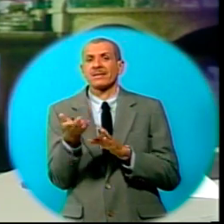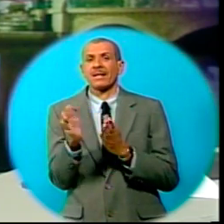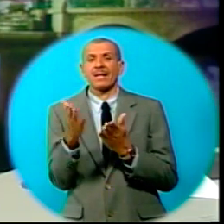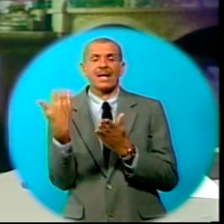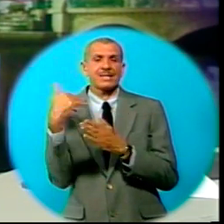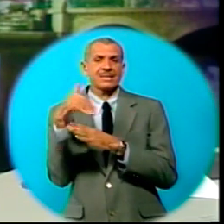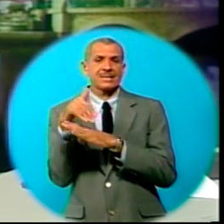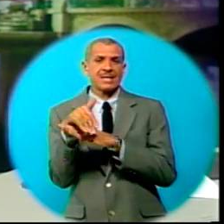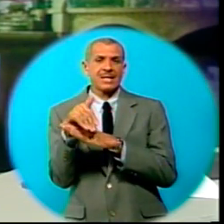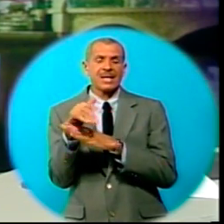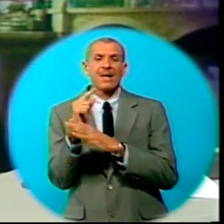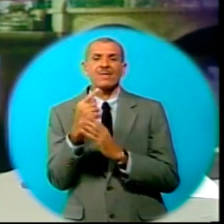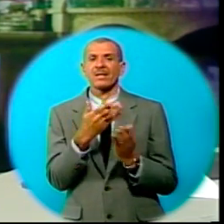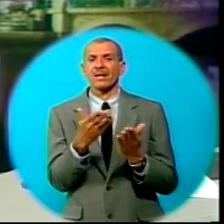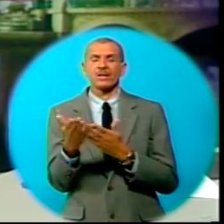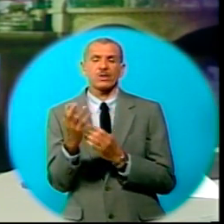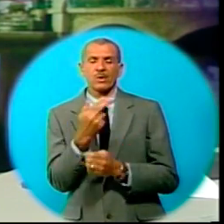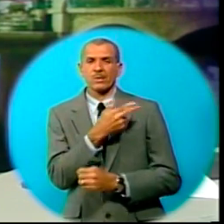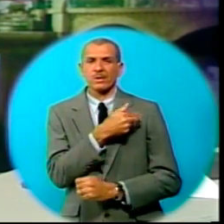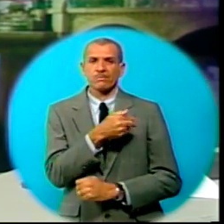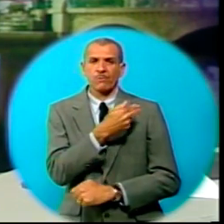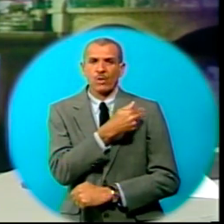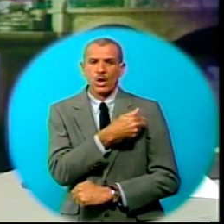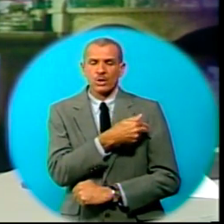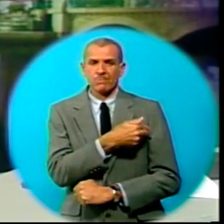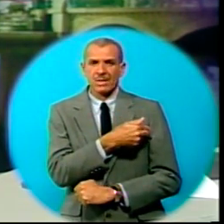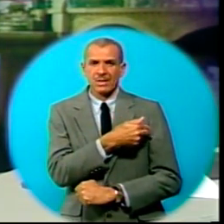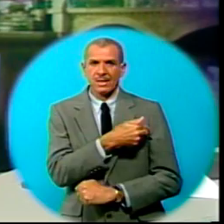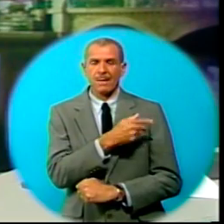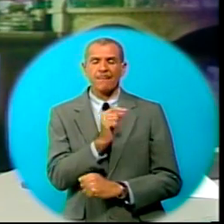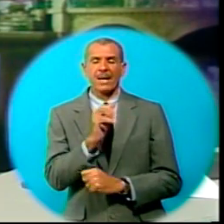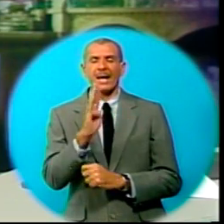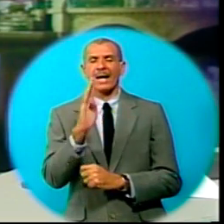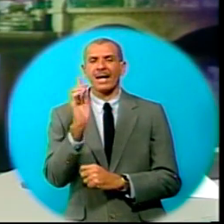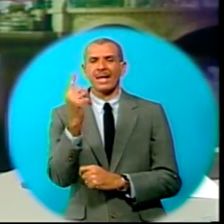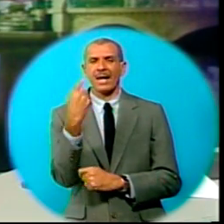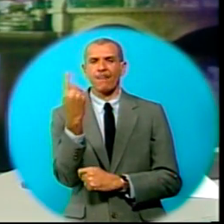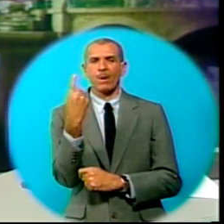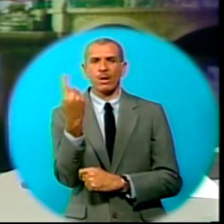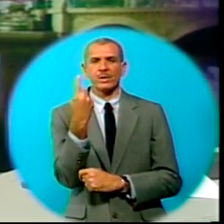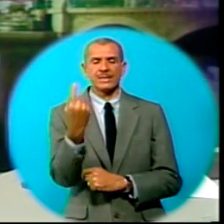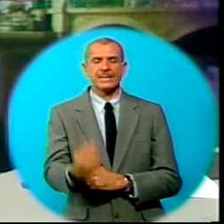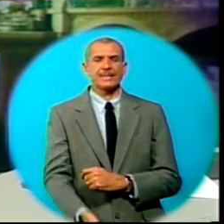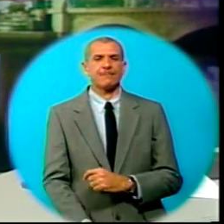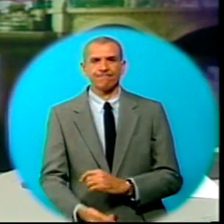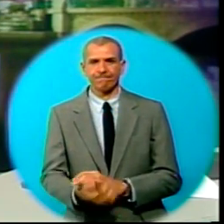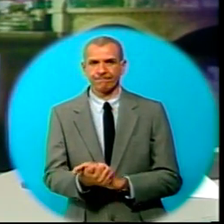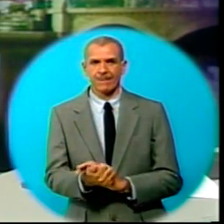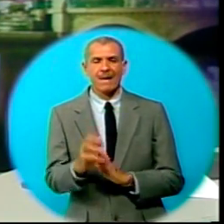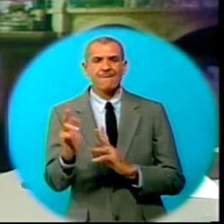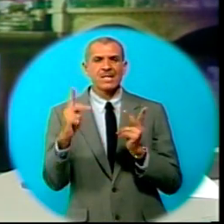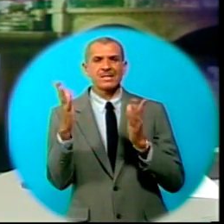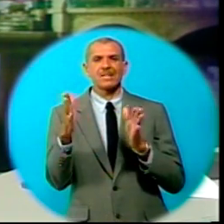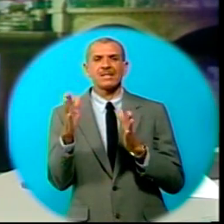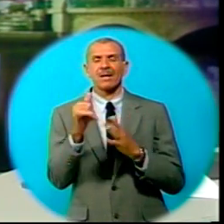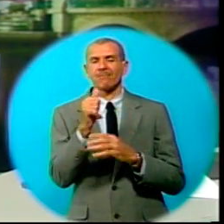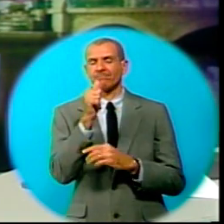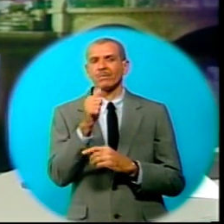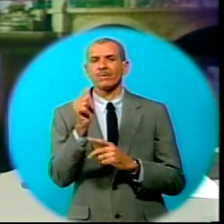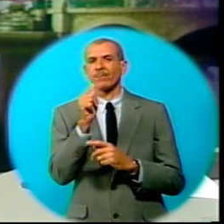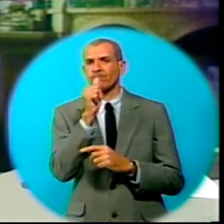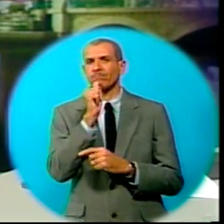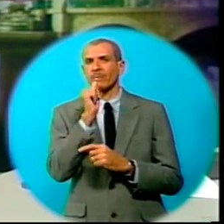Our focus will be on new programming to the extent that we can increase local programming and